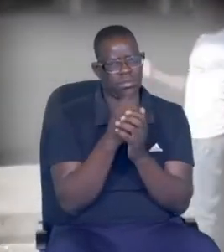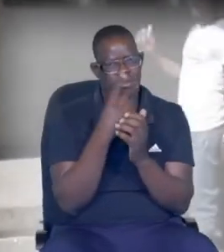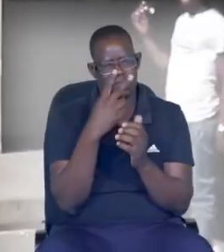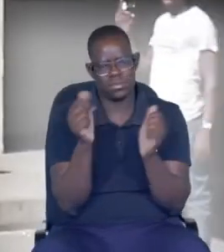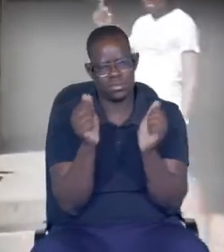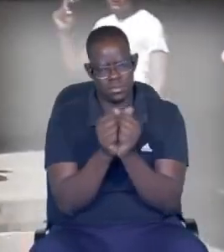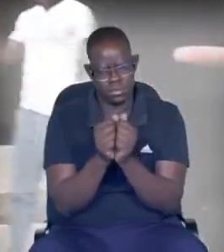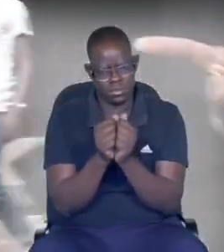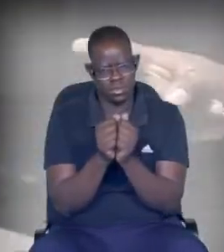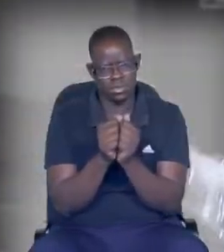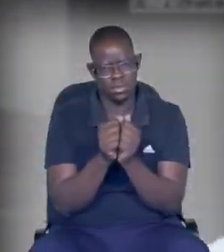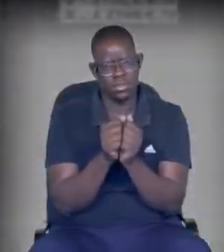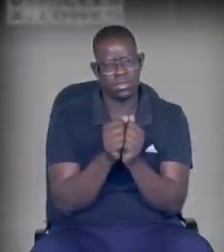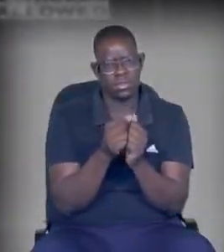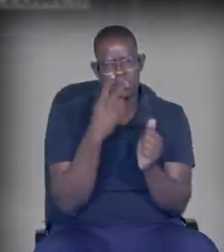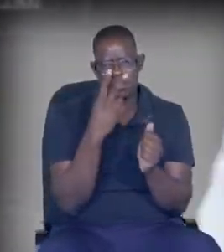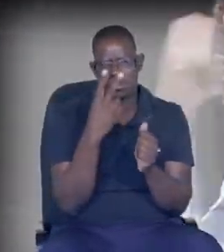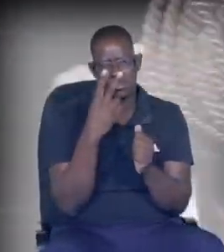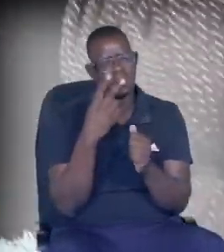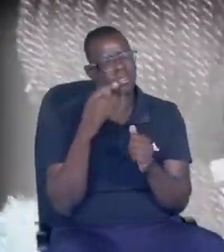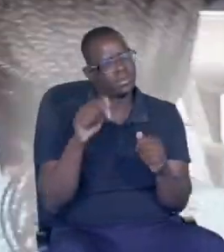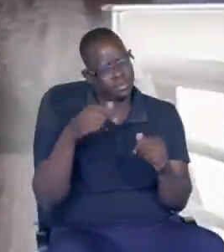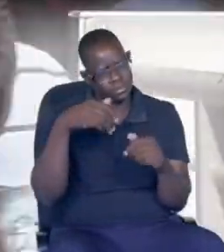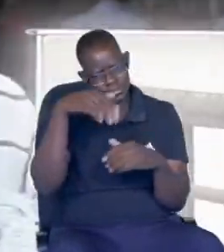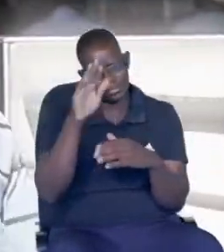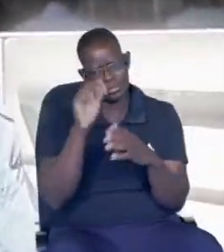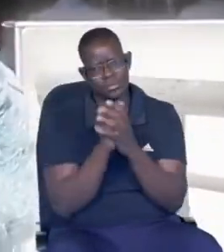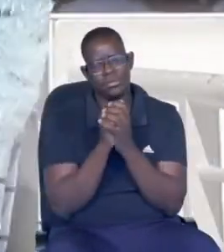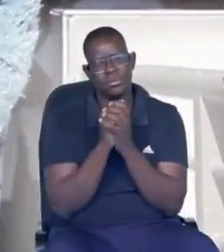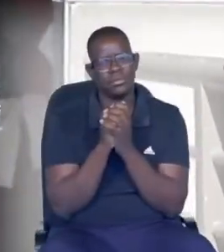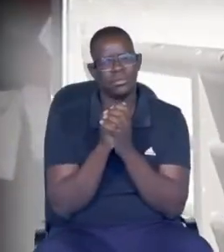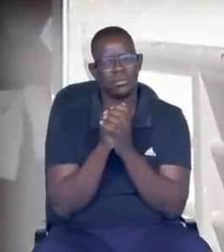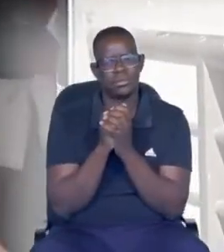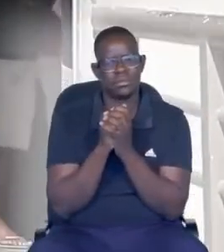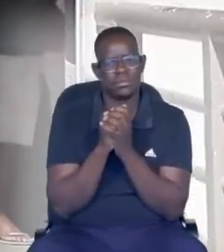with you. Now, speaking of movies, we gotta go.